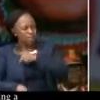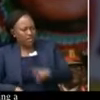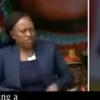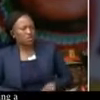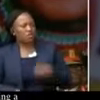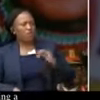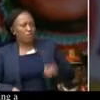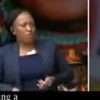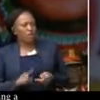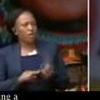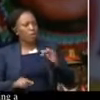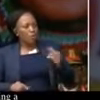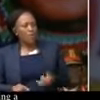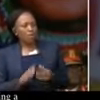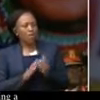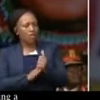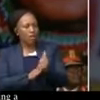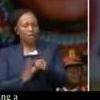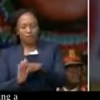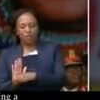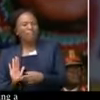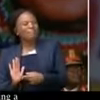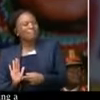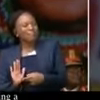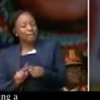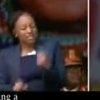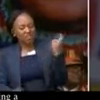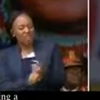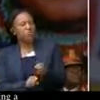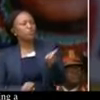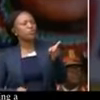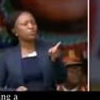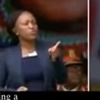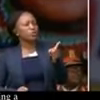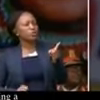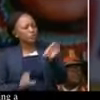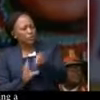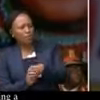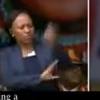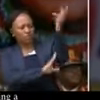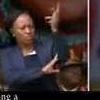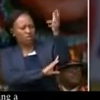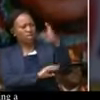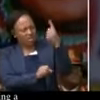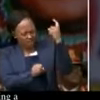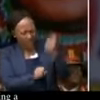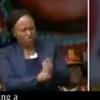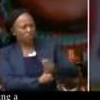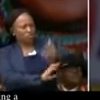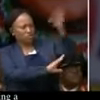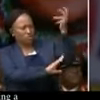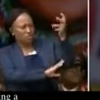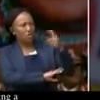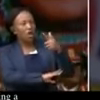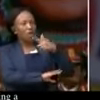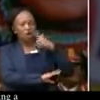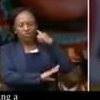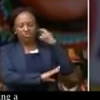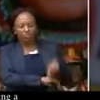and the Women's League was on the program. And our cries as the youth activists for you to speak fell on deaf